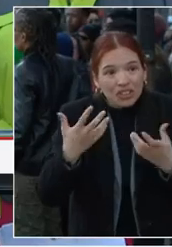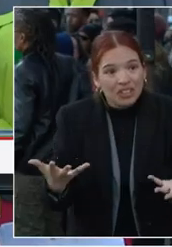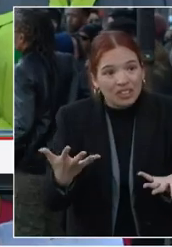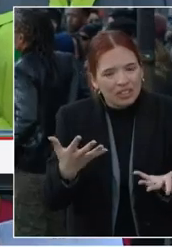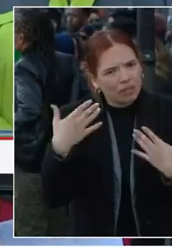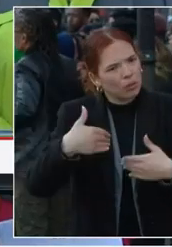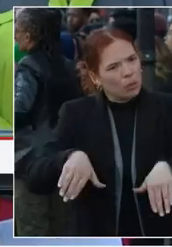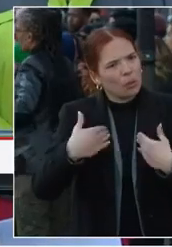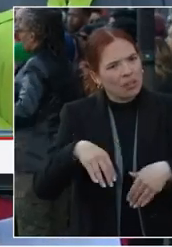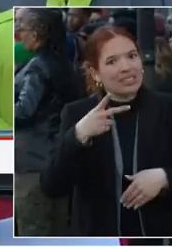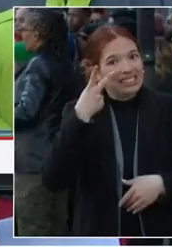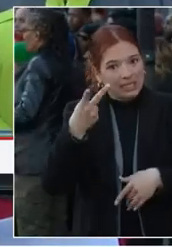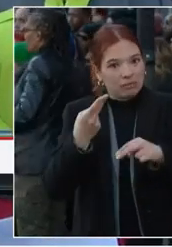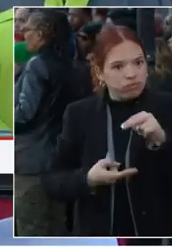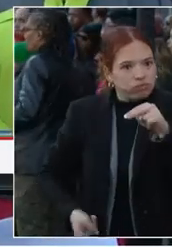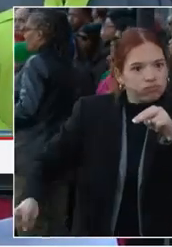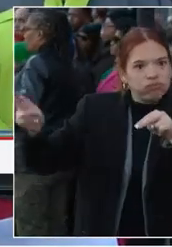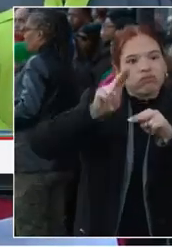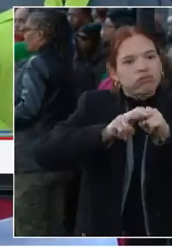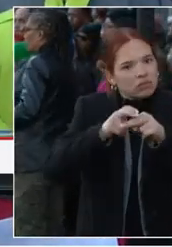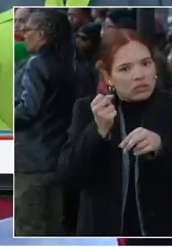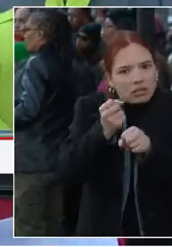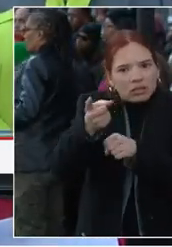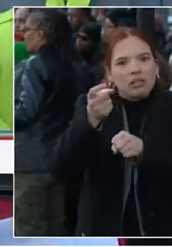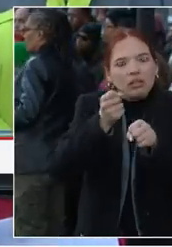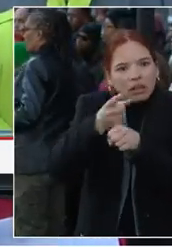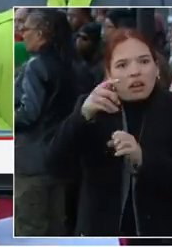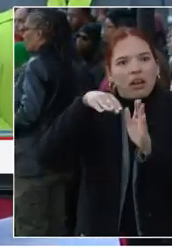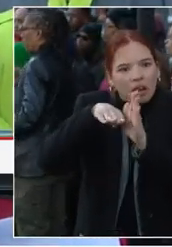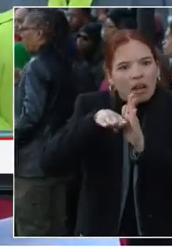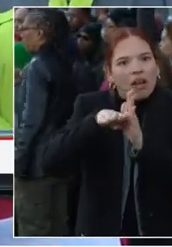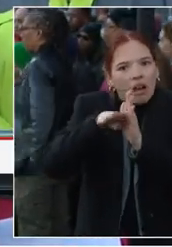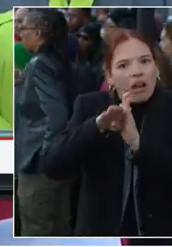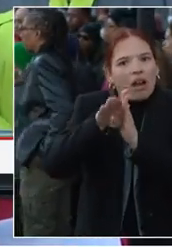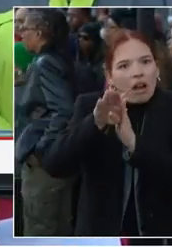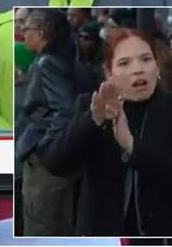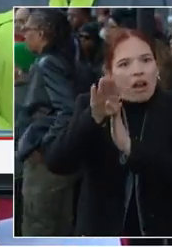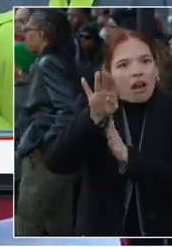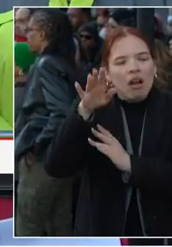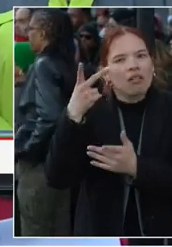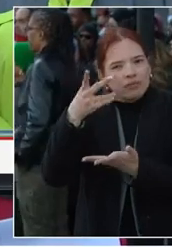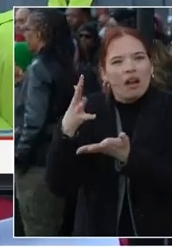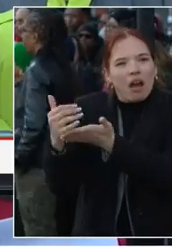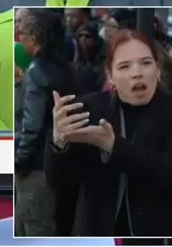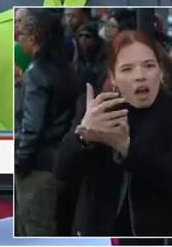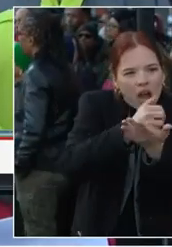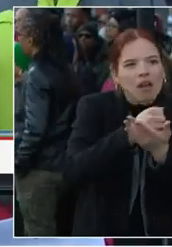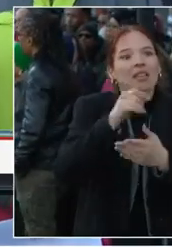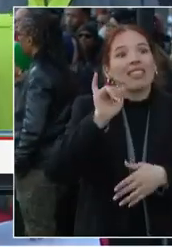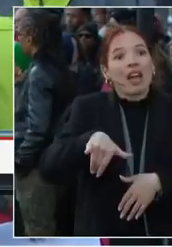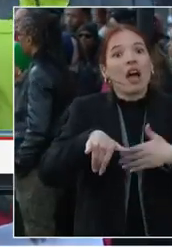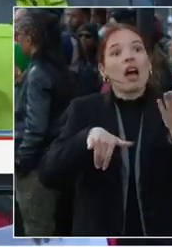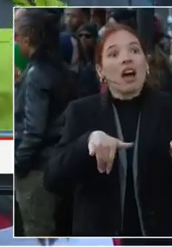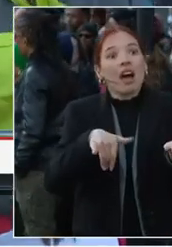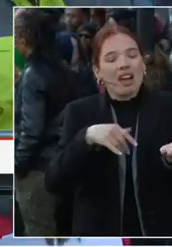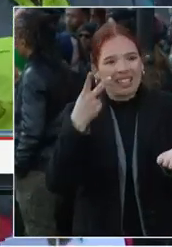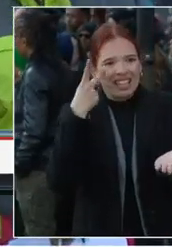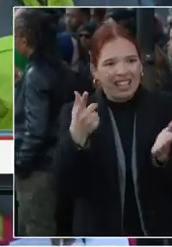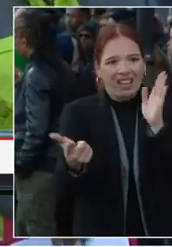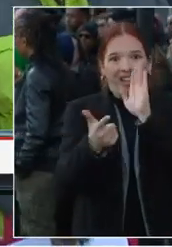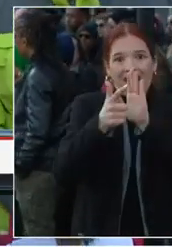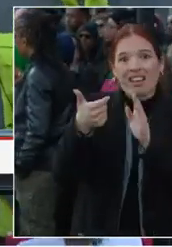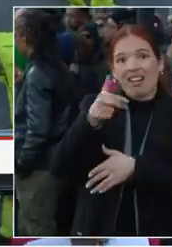been an increase year after year after year. And as we are seeing these firearms, these illegal firearms that show up in our communities, there are no